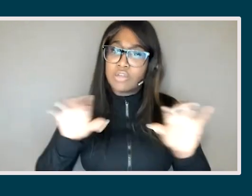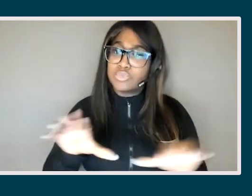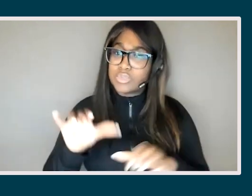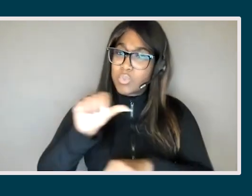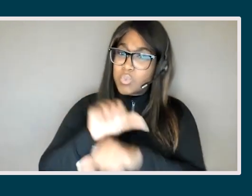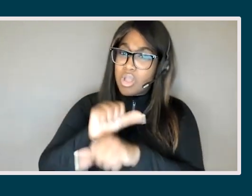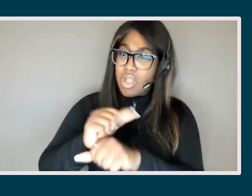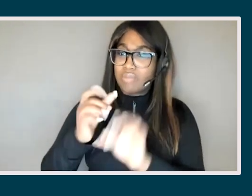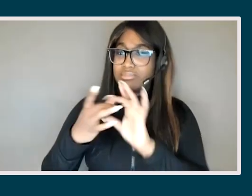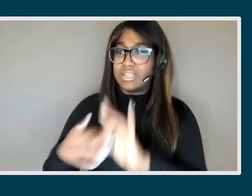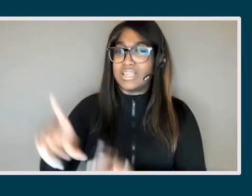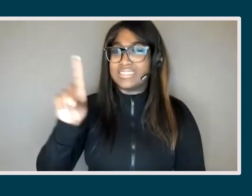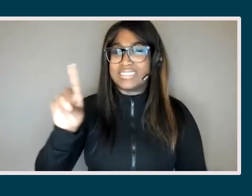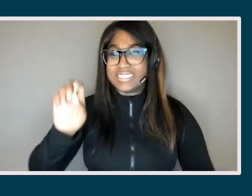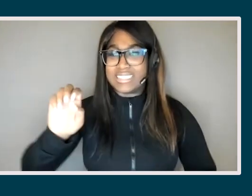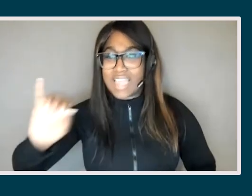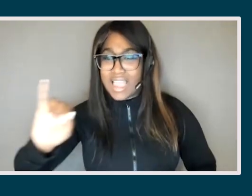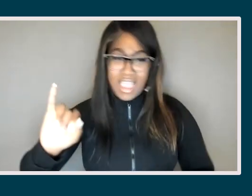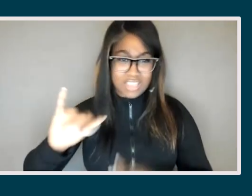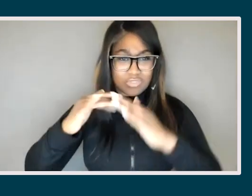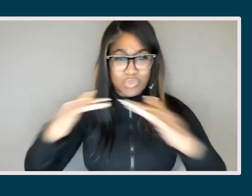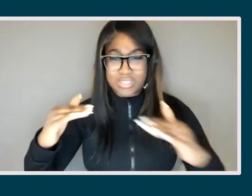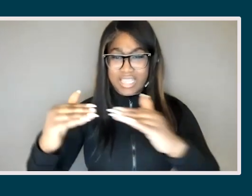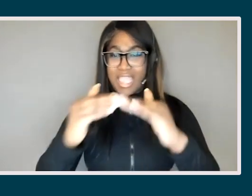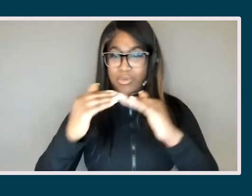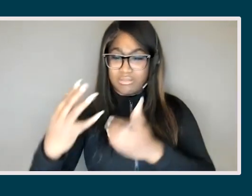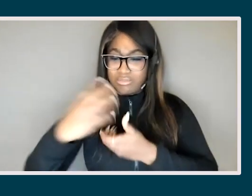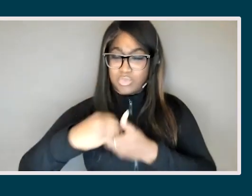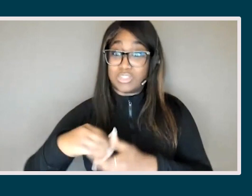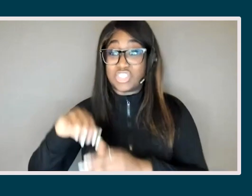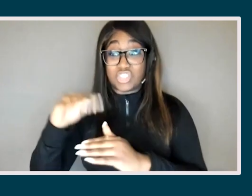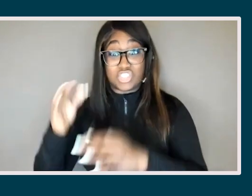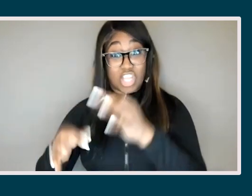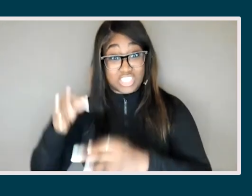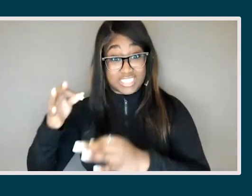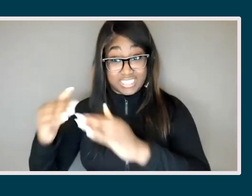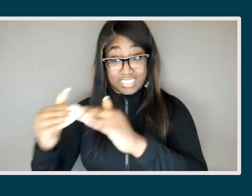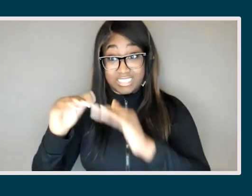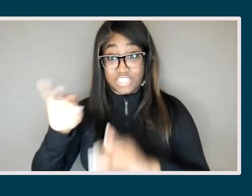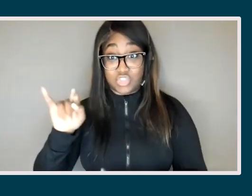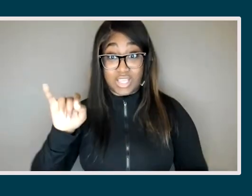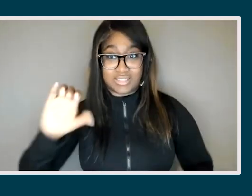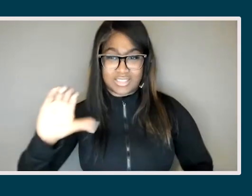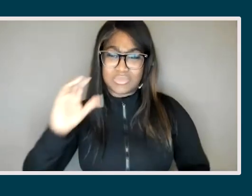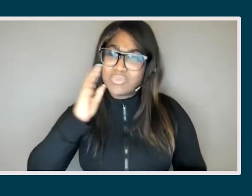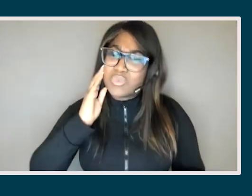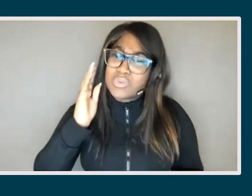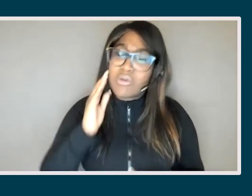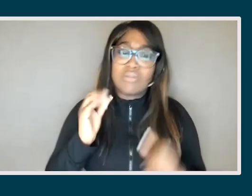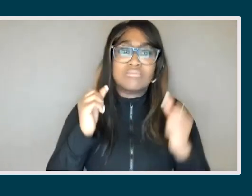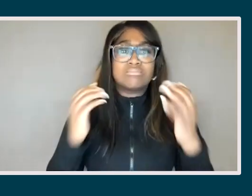diversity, equity, inclusion, and justice, we know there are a lot of issues on a moment-to-moment basis,